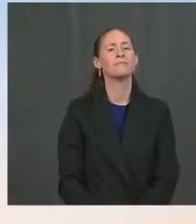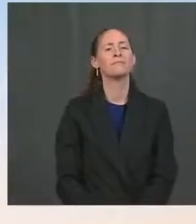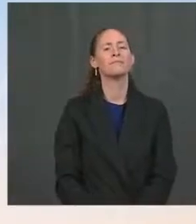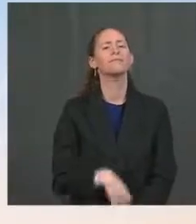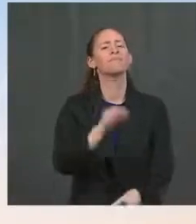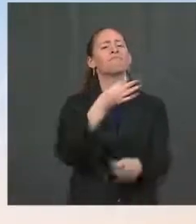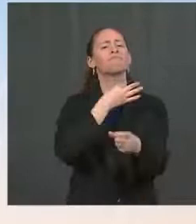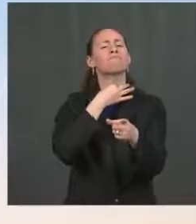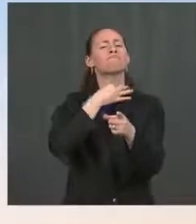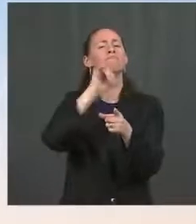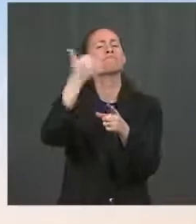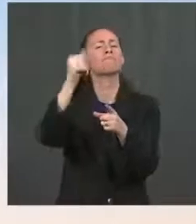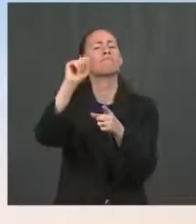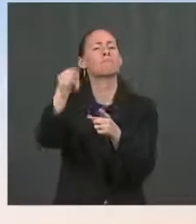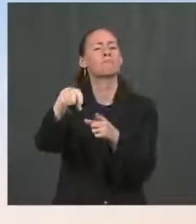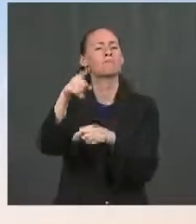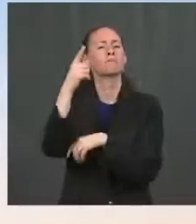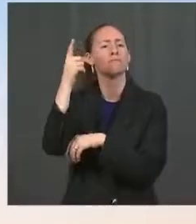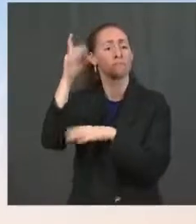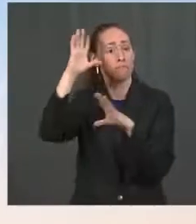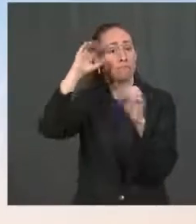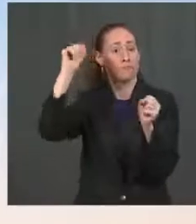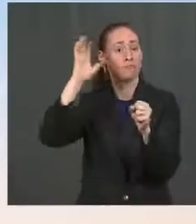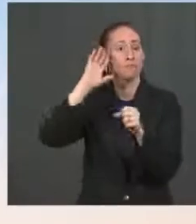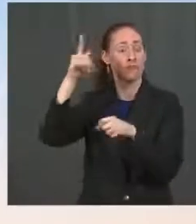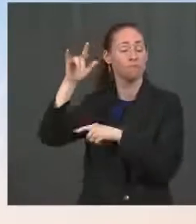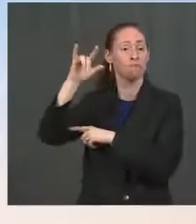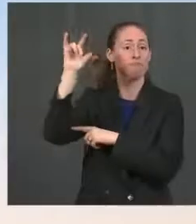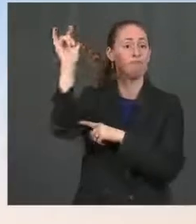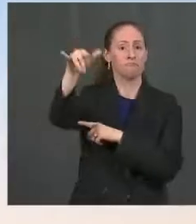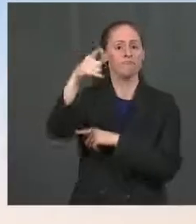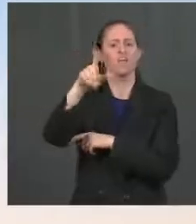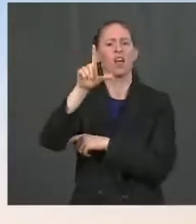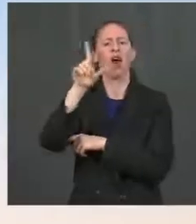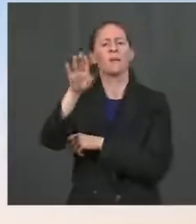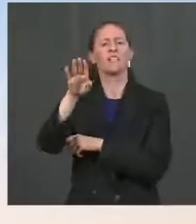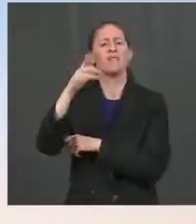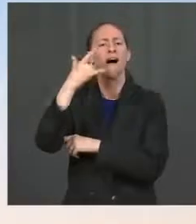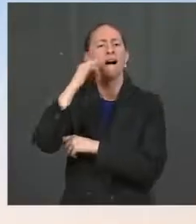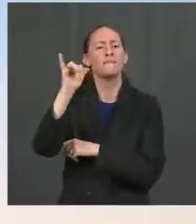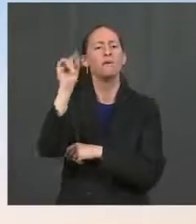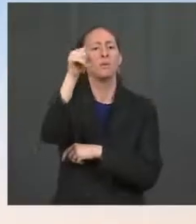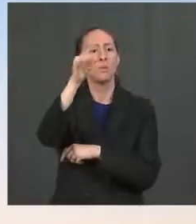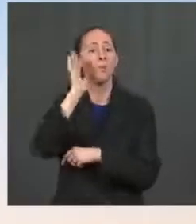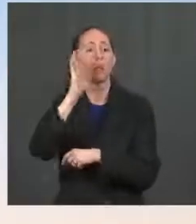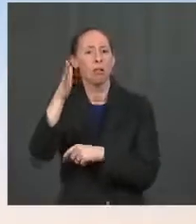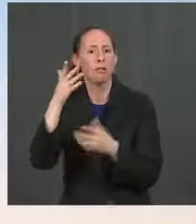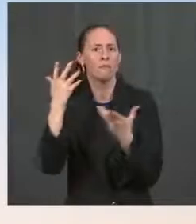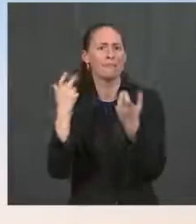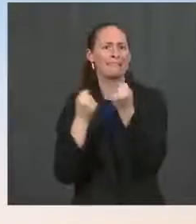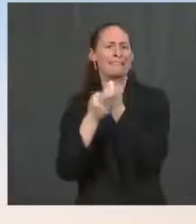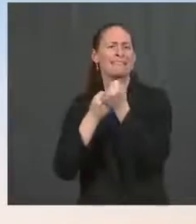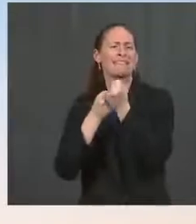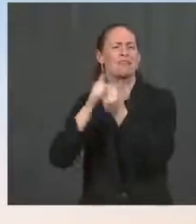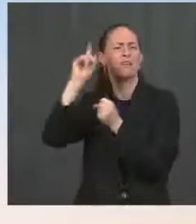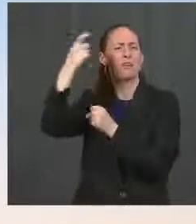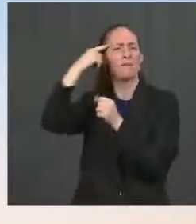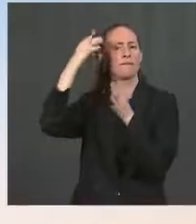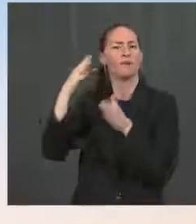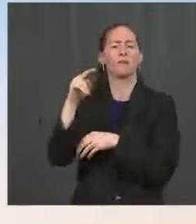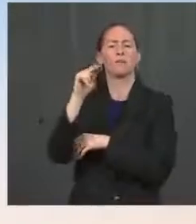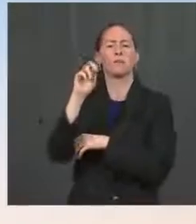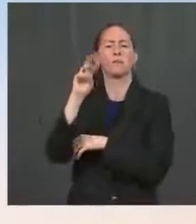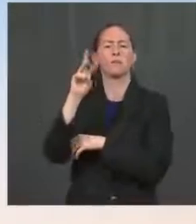on Monday to campaign for Governor Newsom. There's a lot going on right now. Obviously, he's given a big speech tonight about the COVID pandemic and